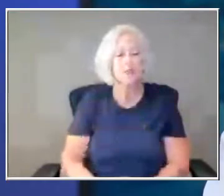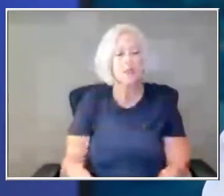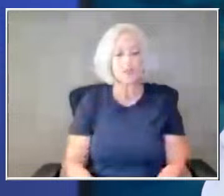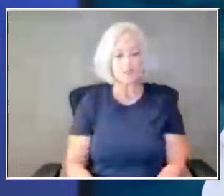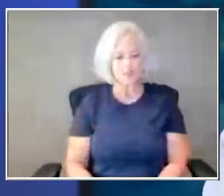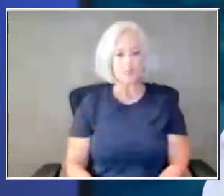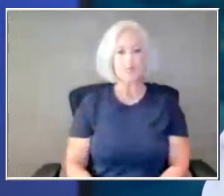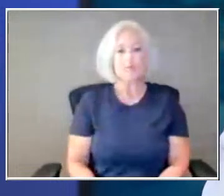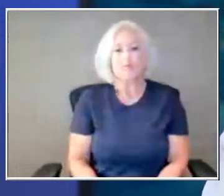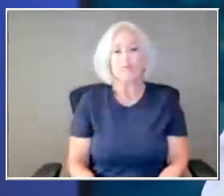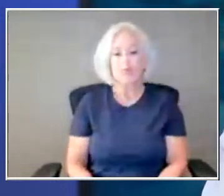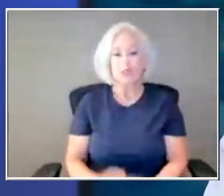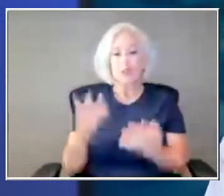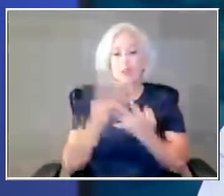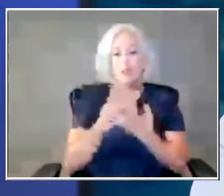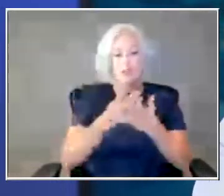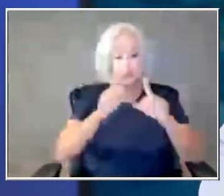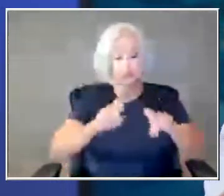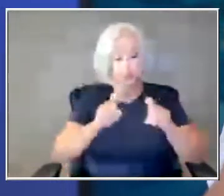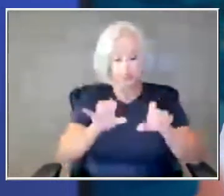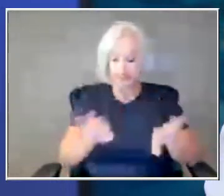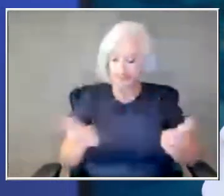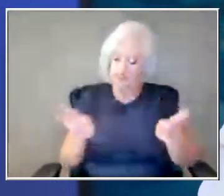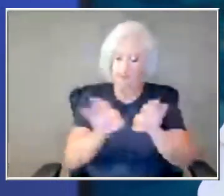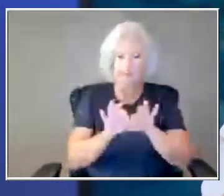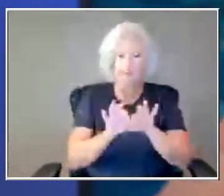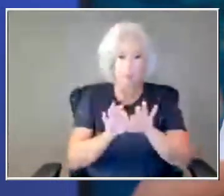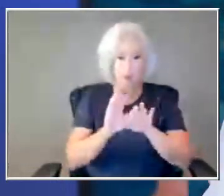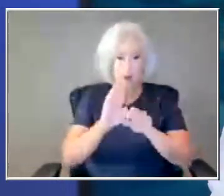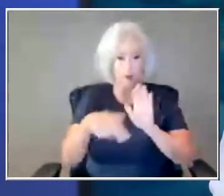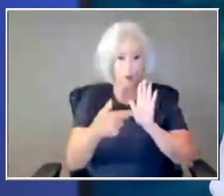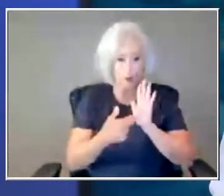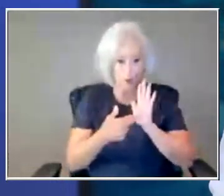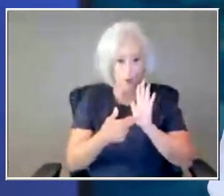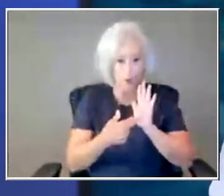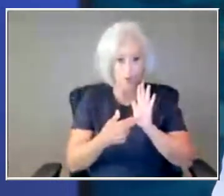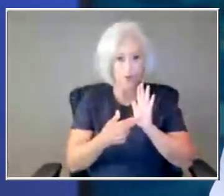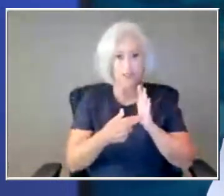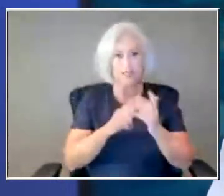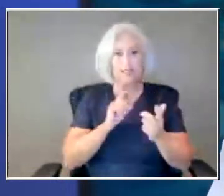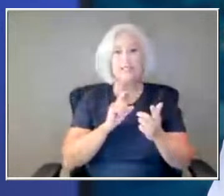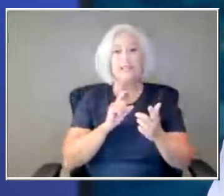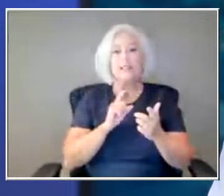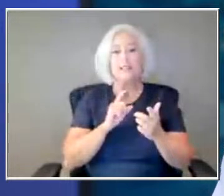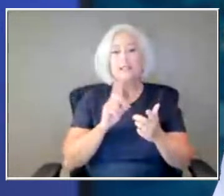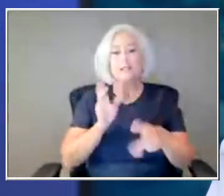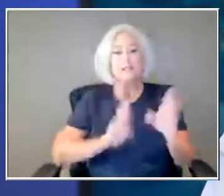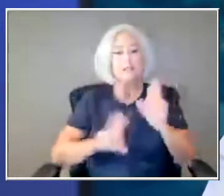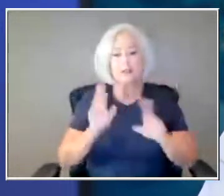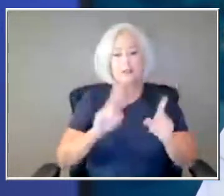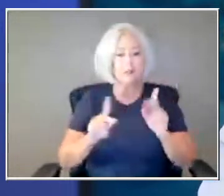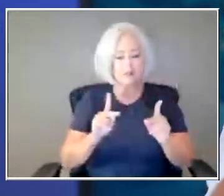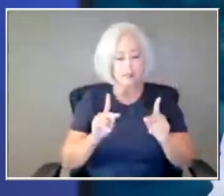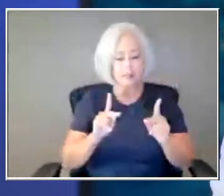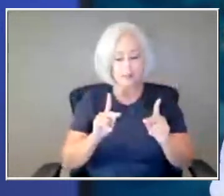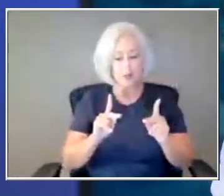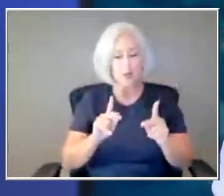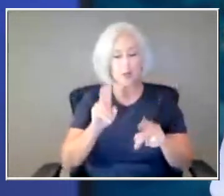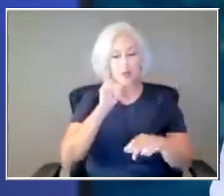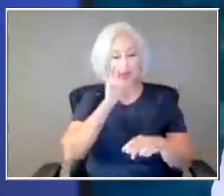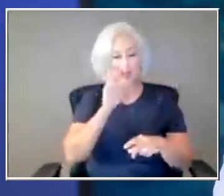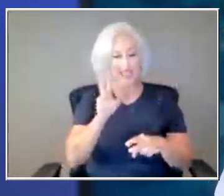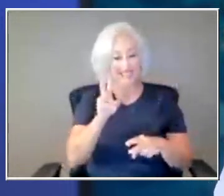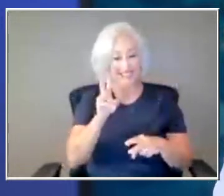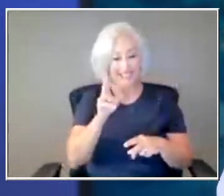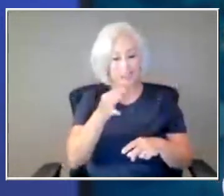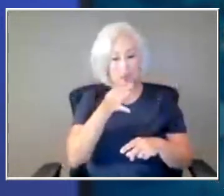plays a very important role at diagnosing patients with prostate cancer sooner and then offering them treatments that are curative in